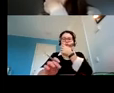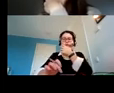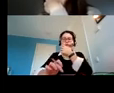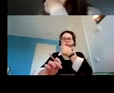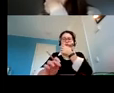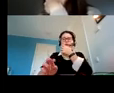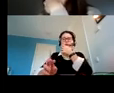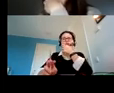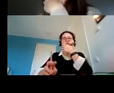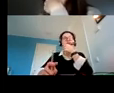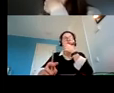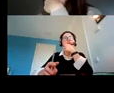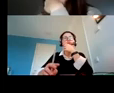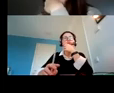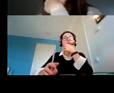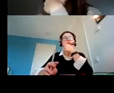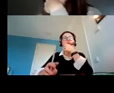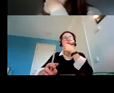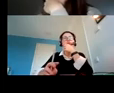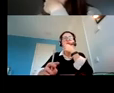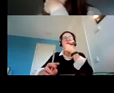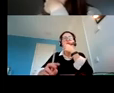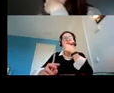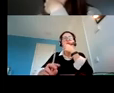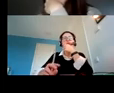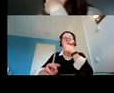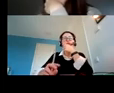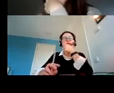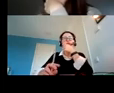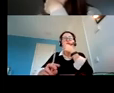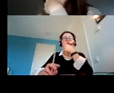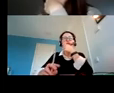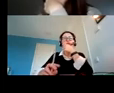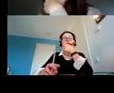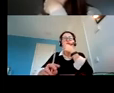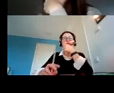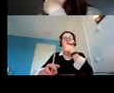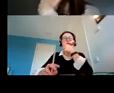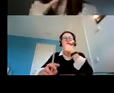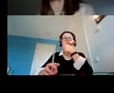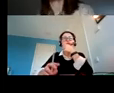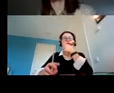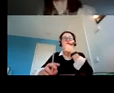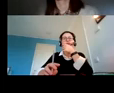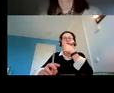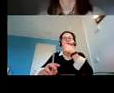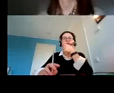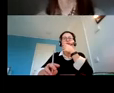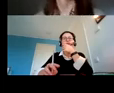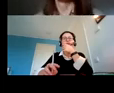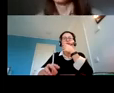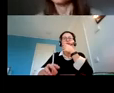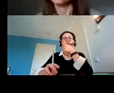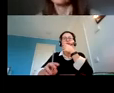number 34, that provides for a special attention to due diligence implementation.